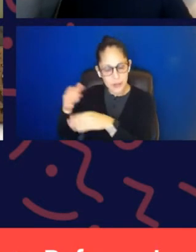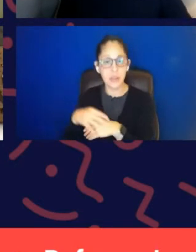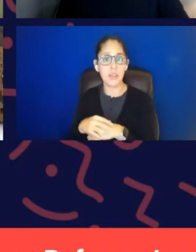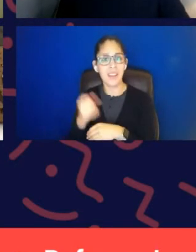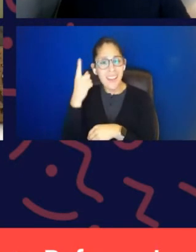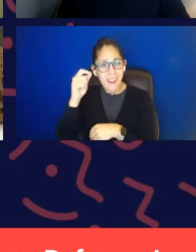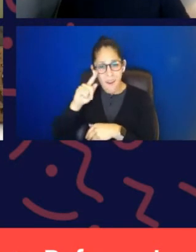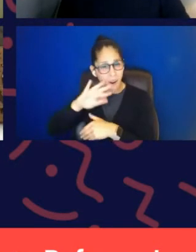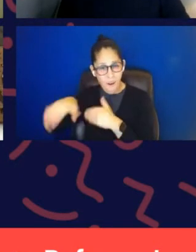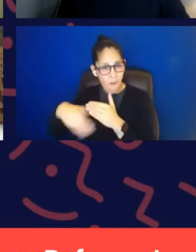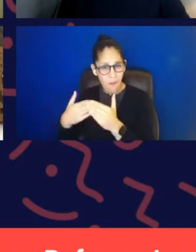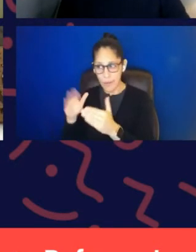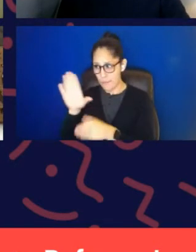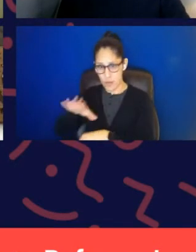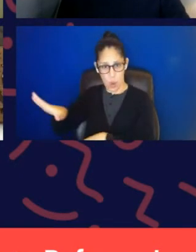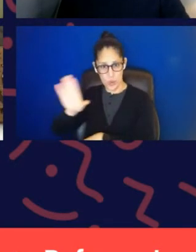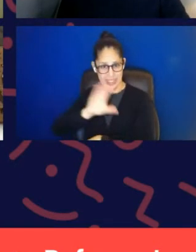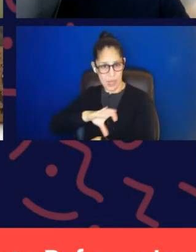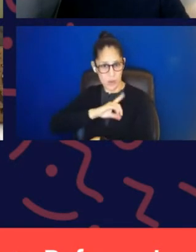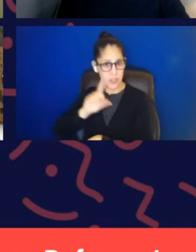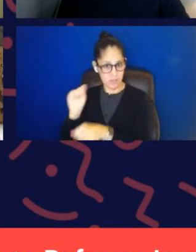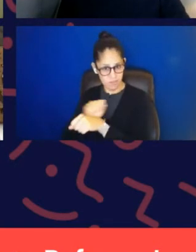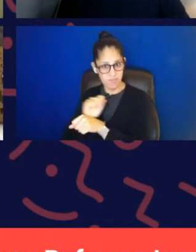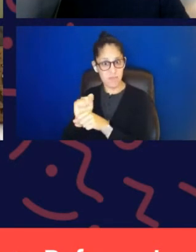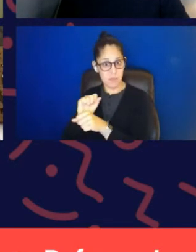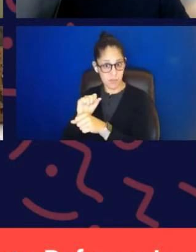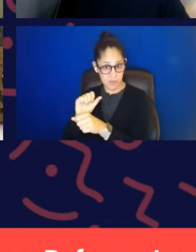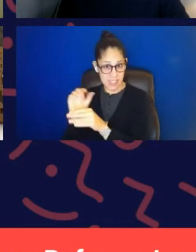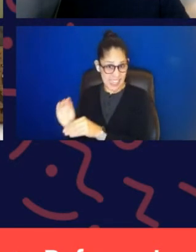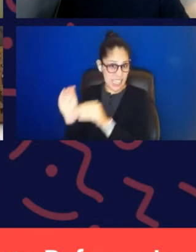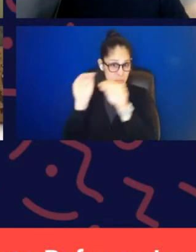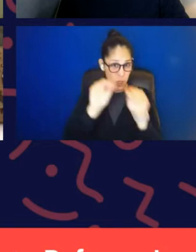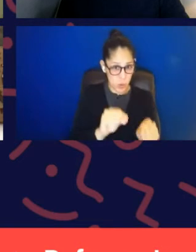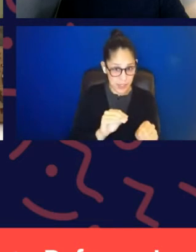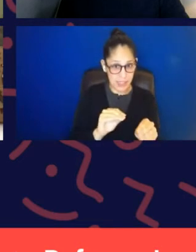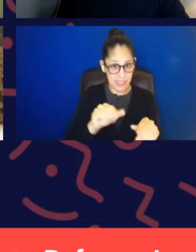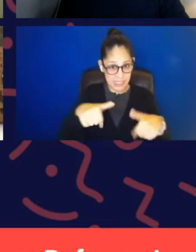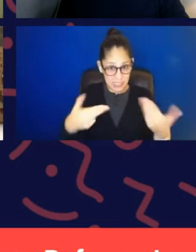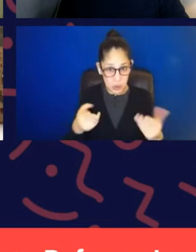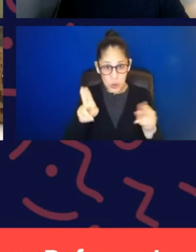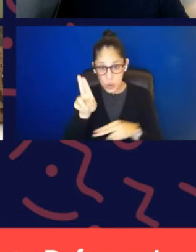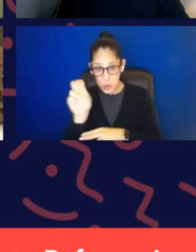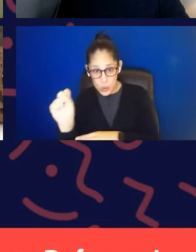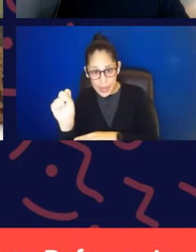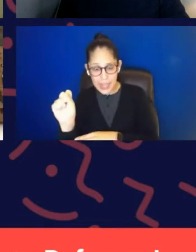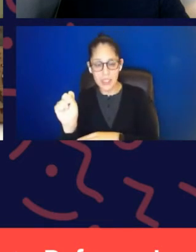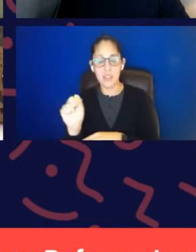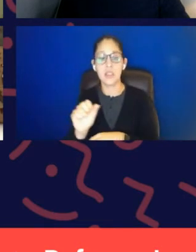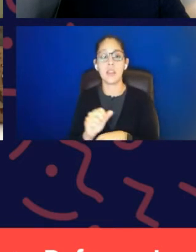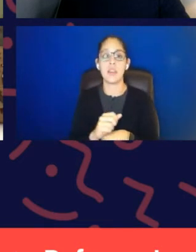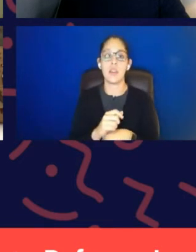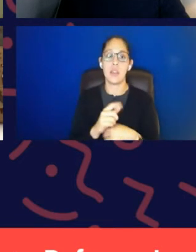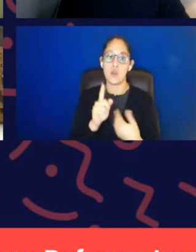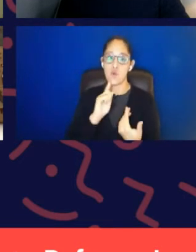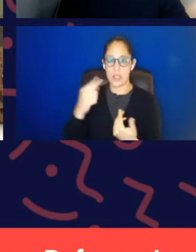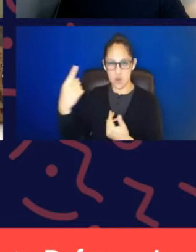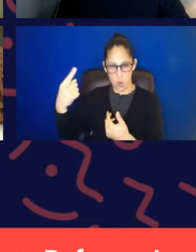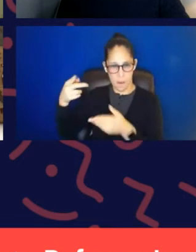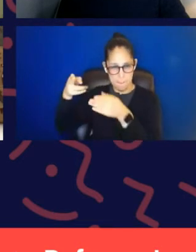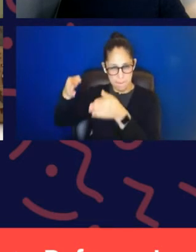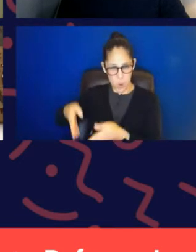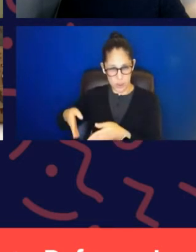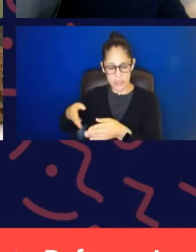and is that journey of immigration coming into the United States. In the case of Paul Flores, he does reverse engineer